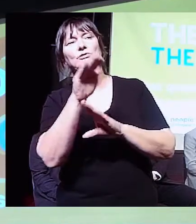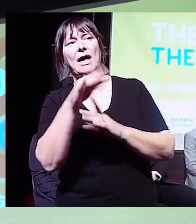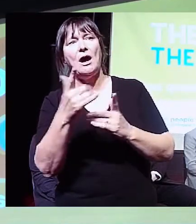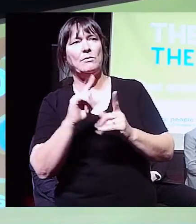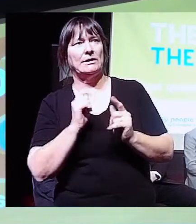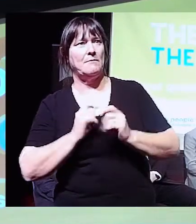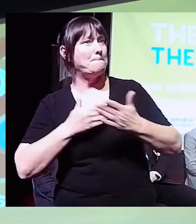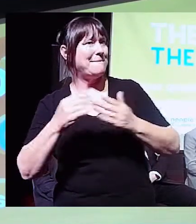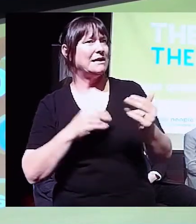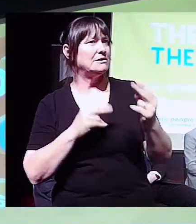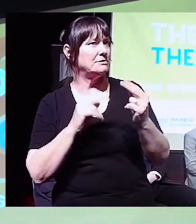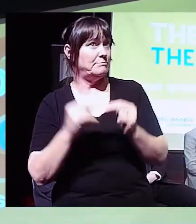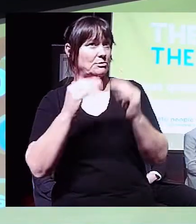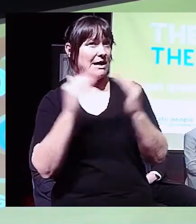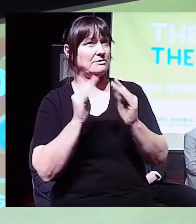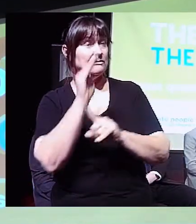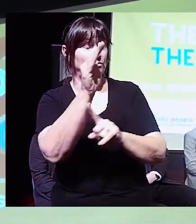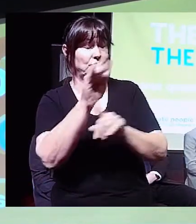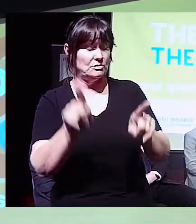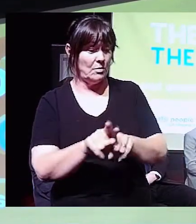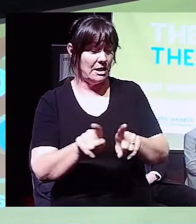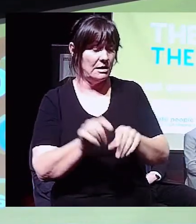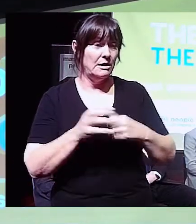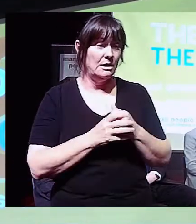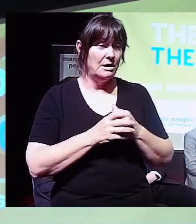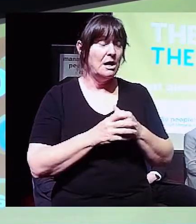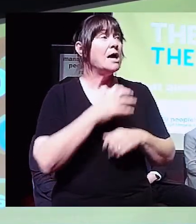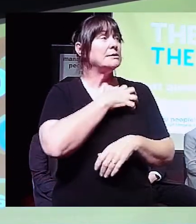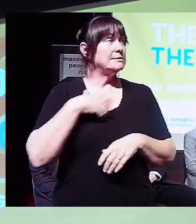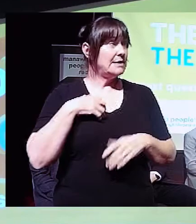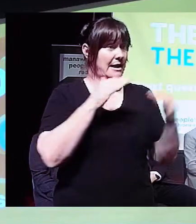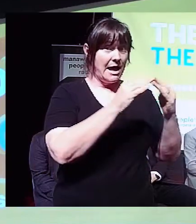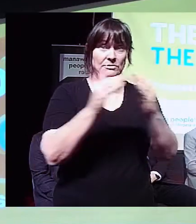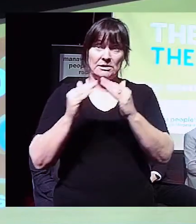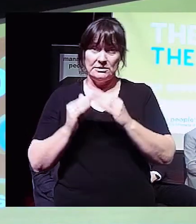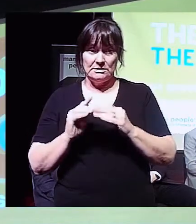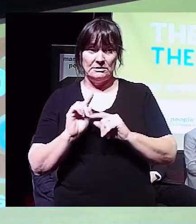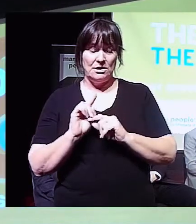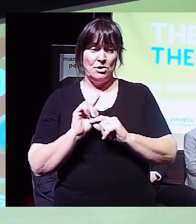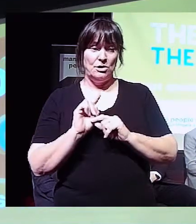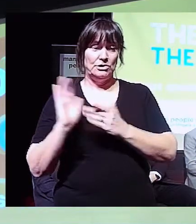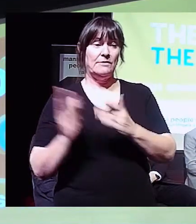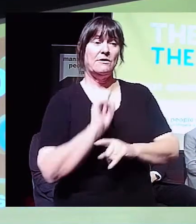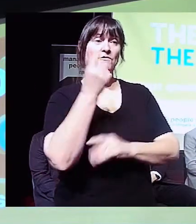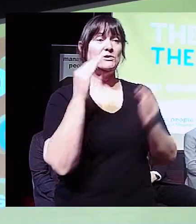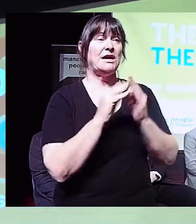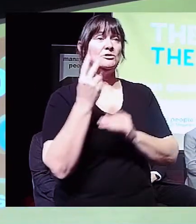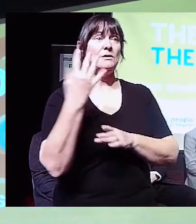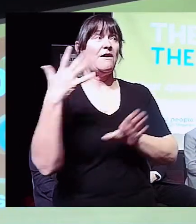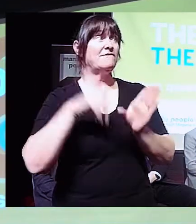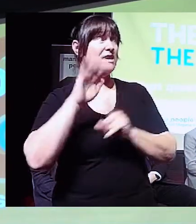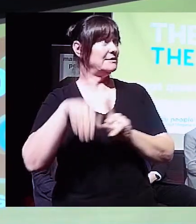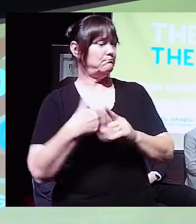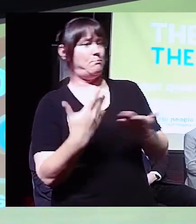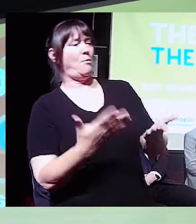in terms of, as has already been said, state housing, the delivery of the first one in 25 years, and also the proposal that